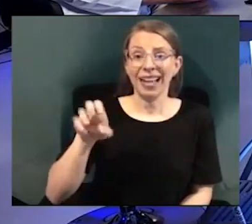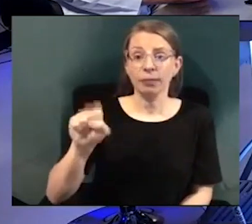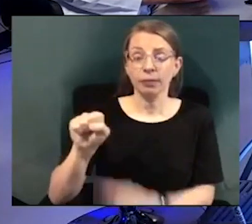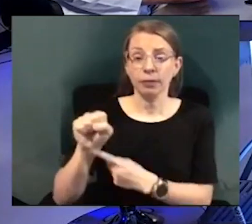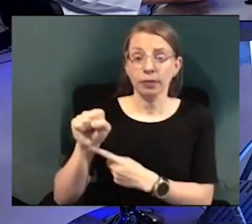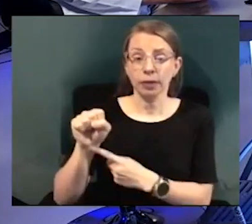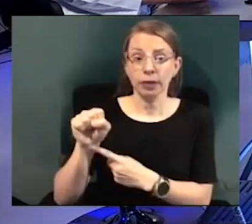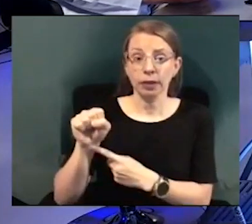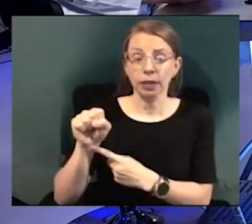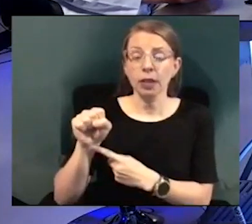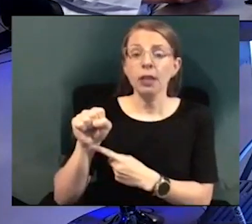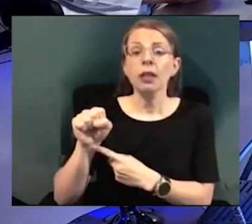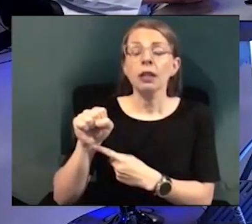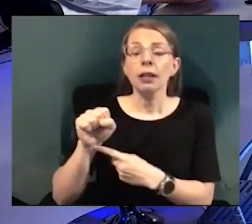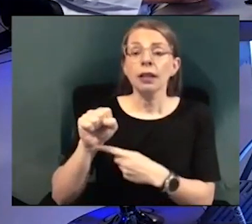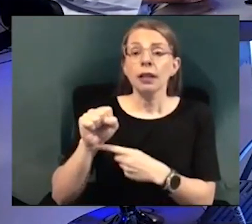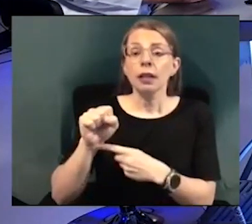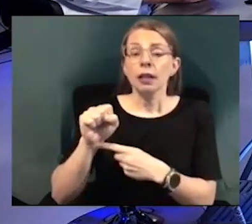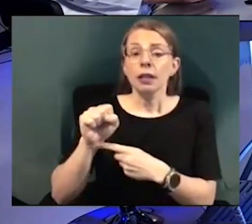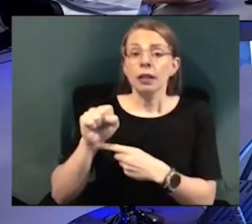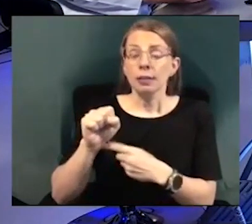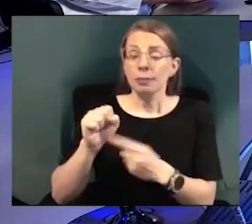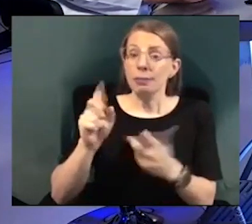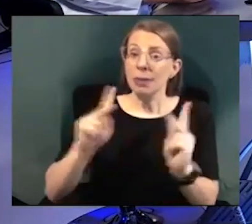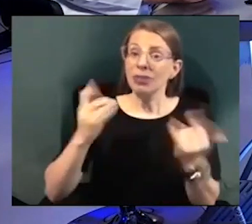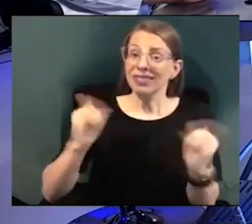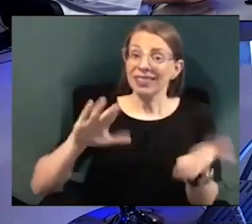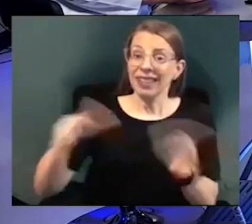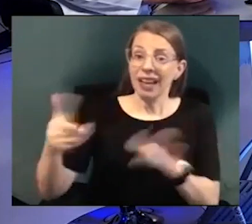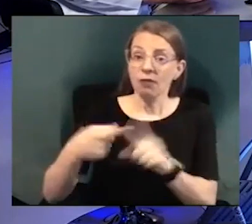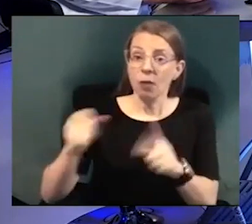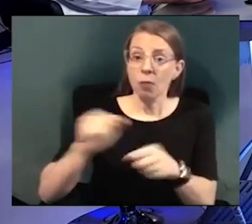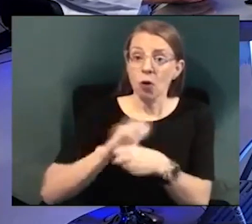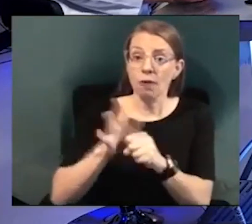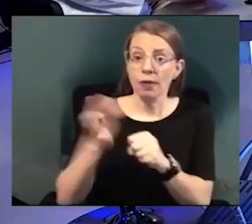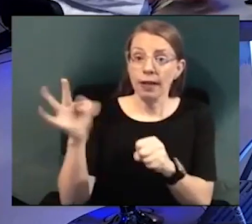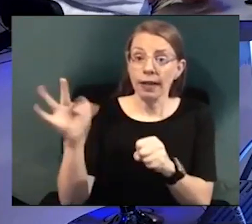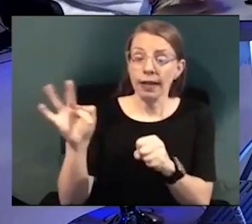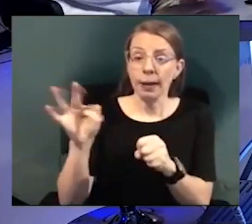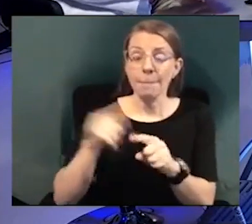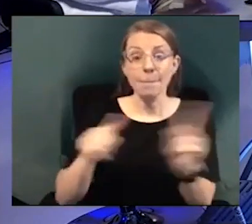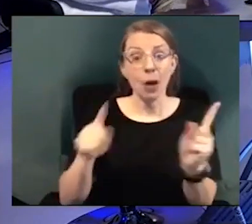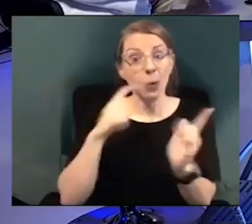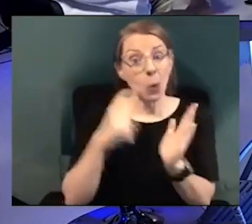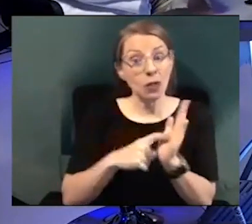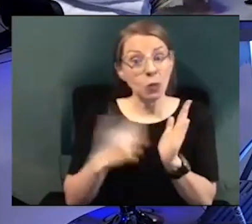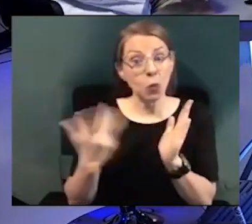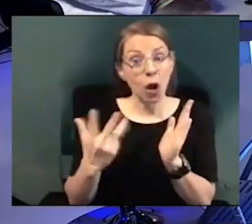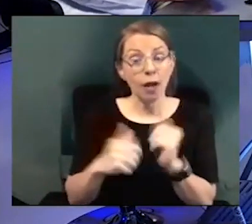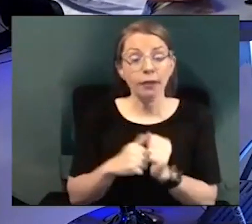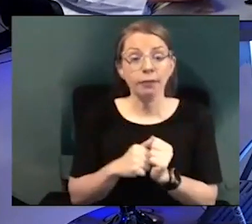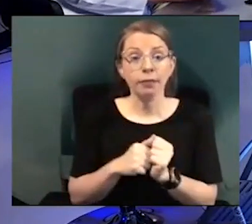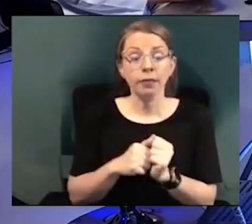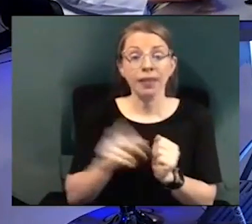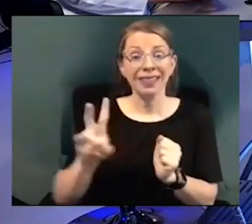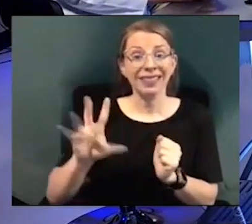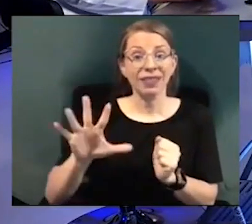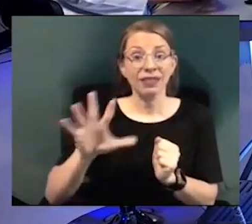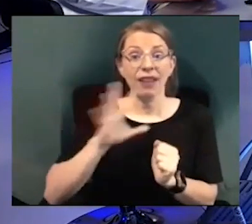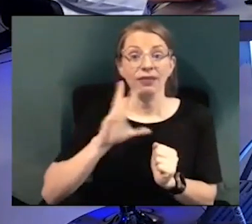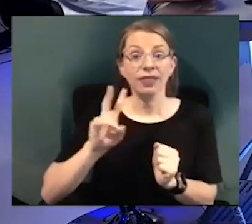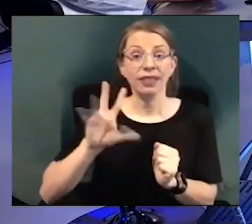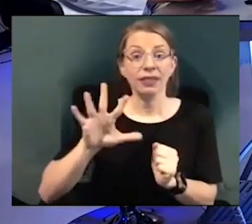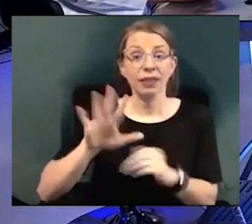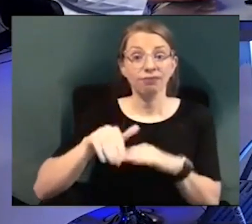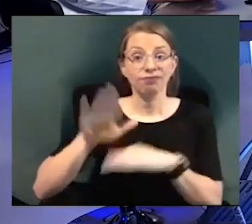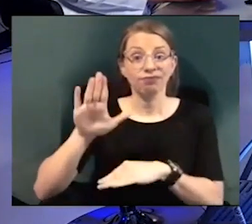dying. We still have a lot of people dying from COVID-19. We can't downplay that. What we're seeing is that it used to be those 75 and above. They've clearly